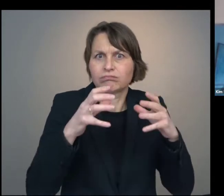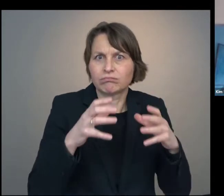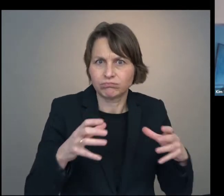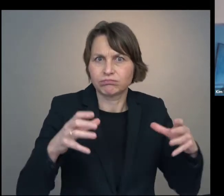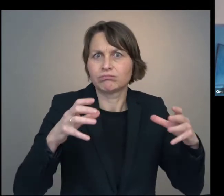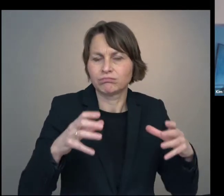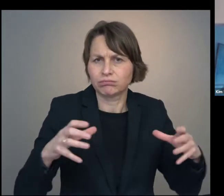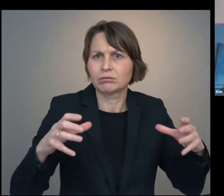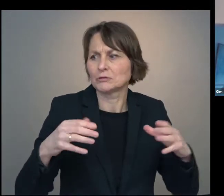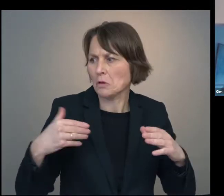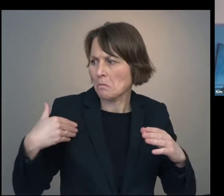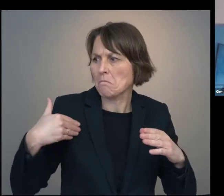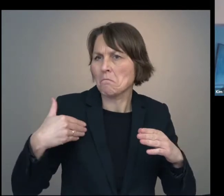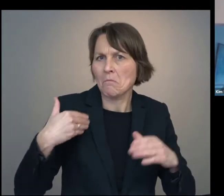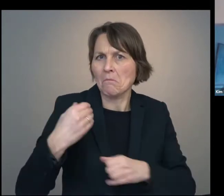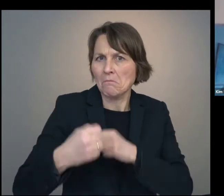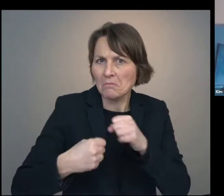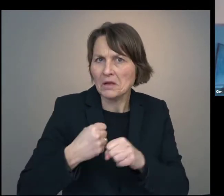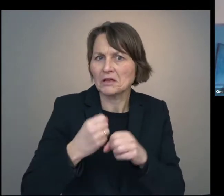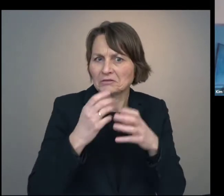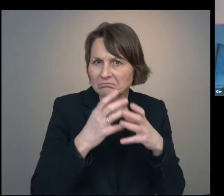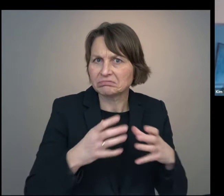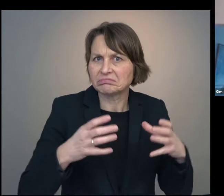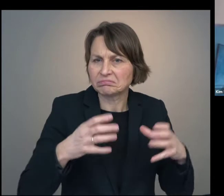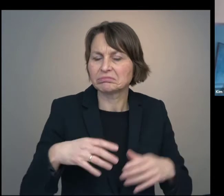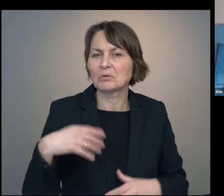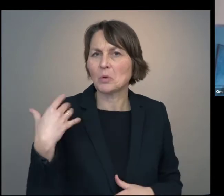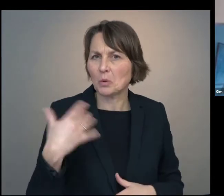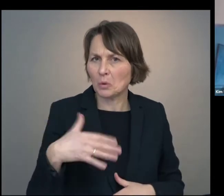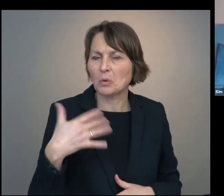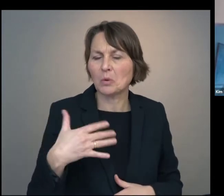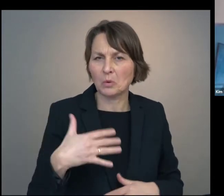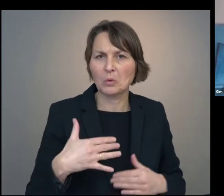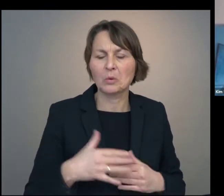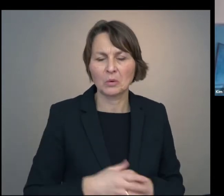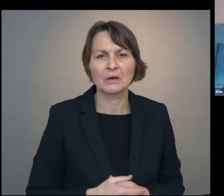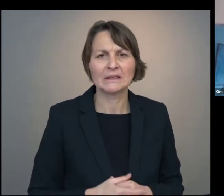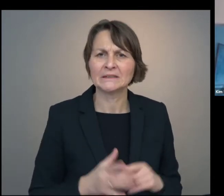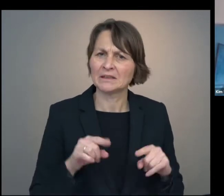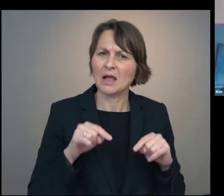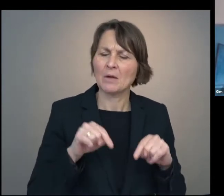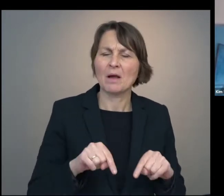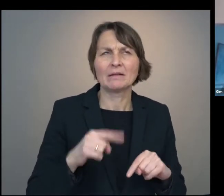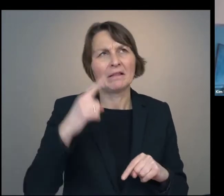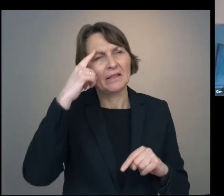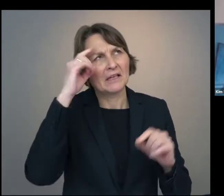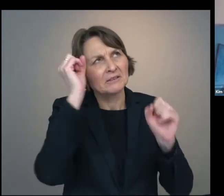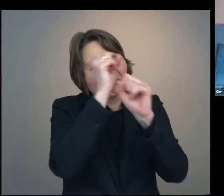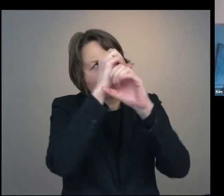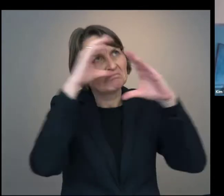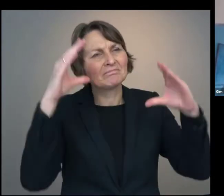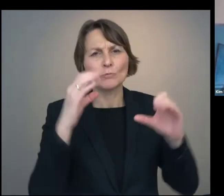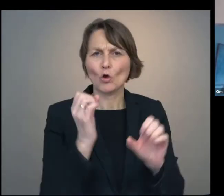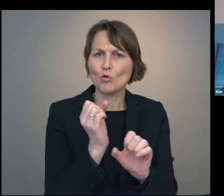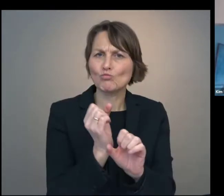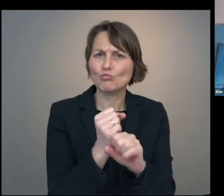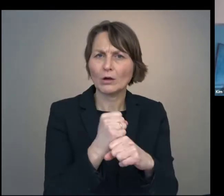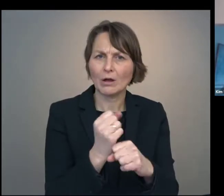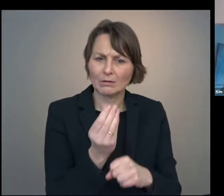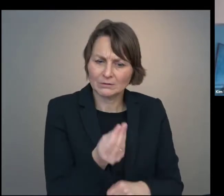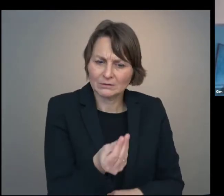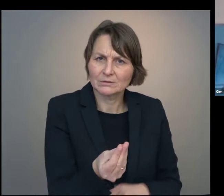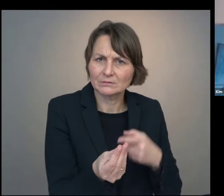like we have been over the years, we need a strong product vision and